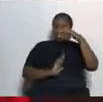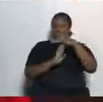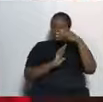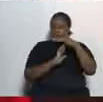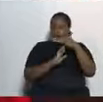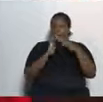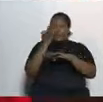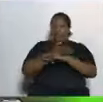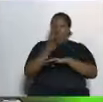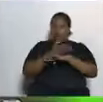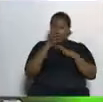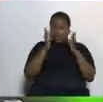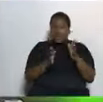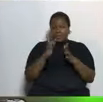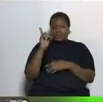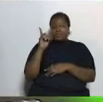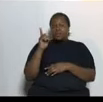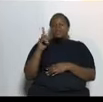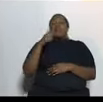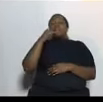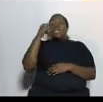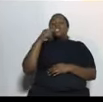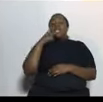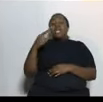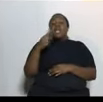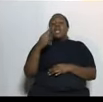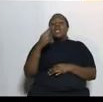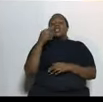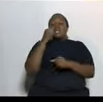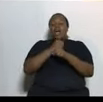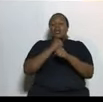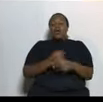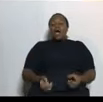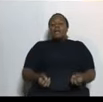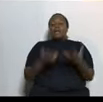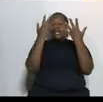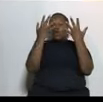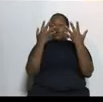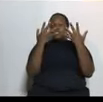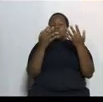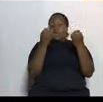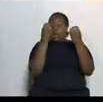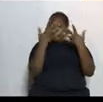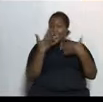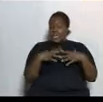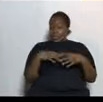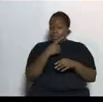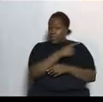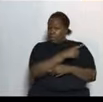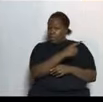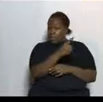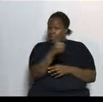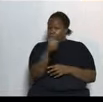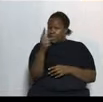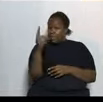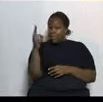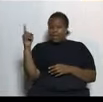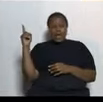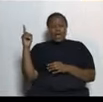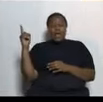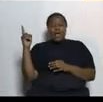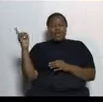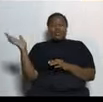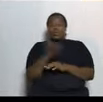Cults claim to work miracles. And there are many people that are swept away by the